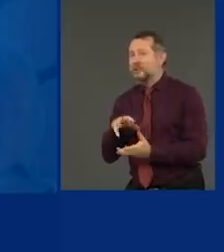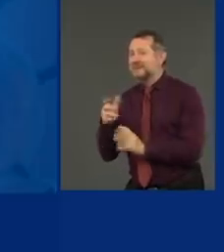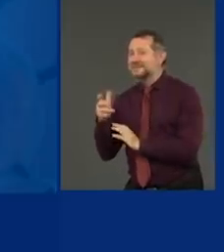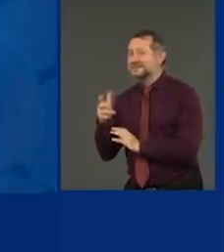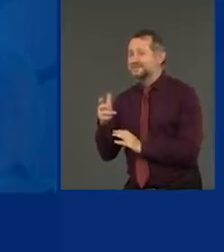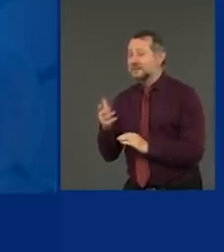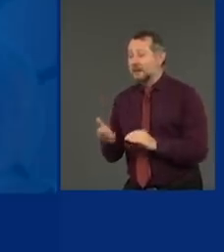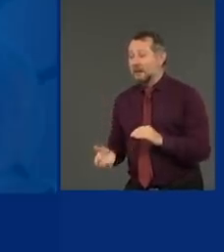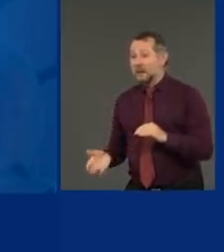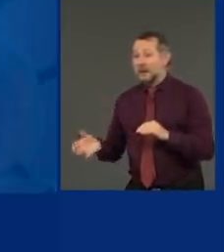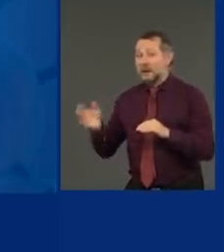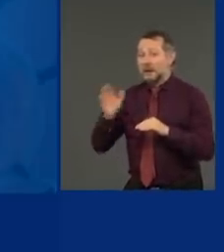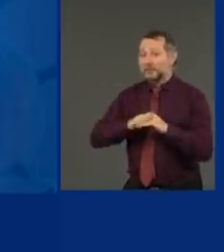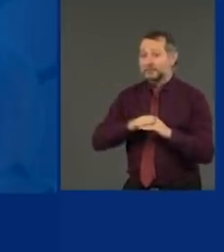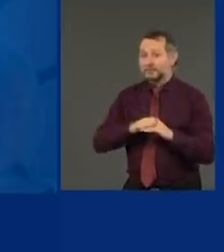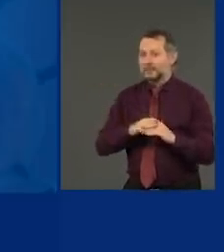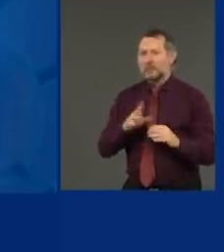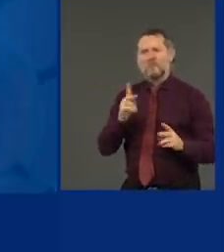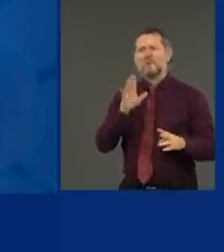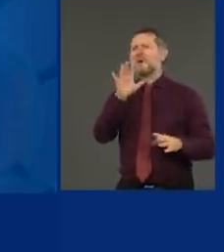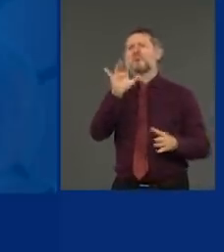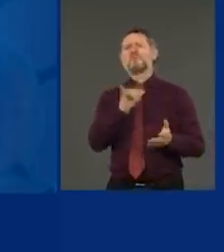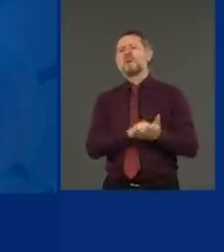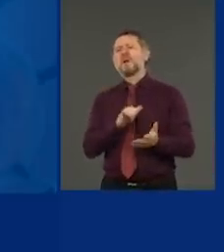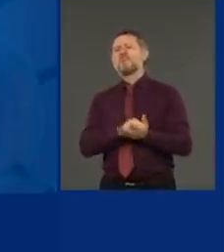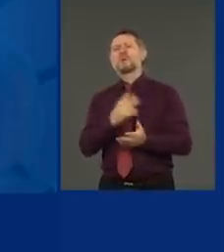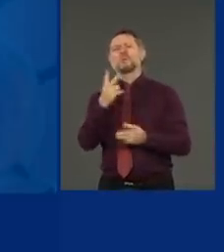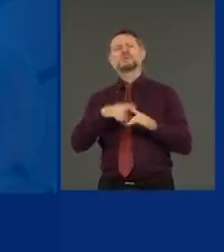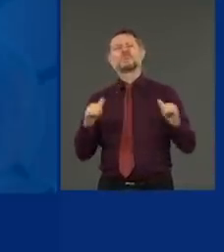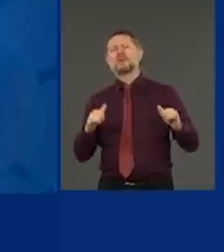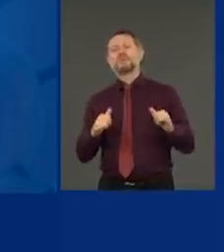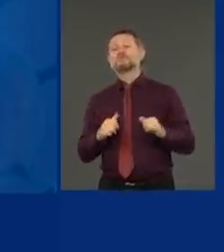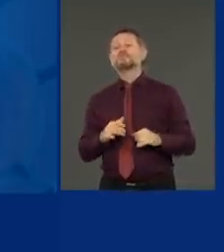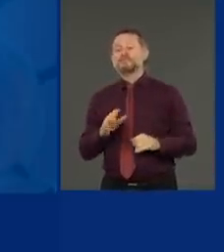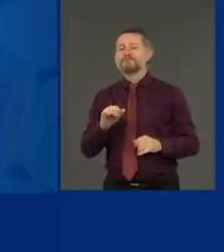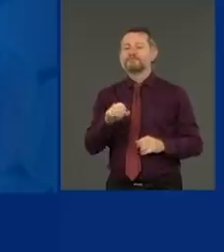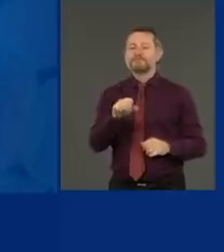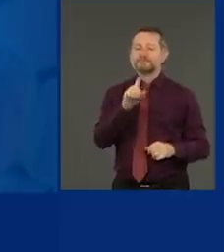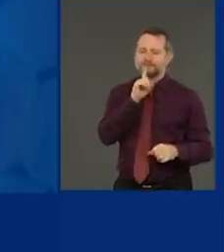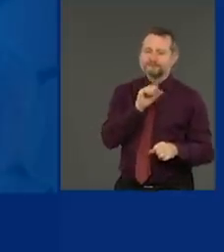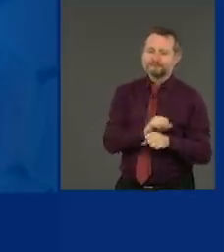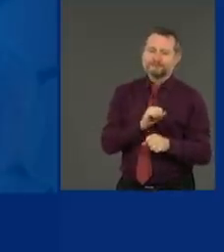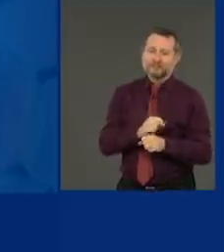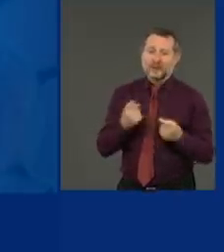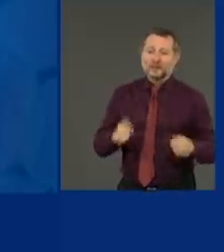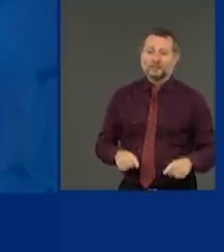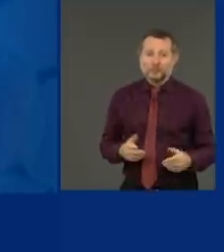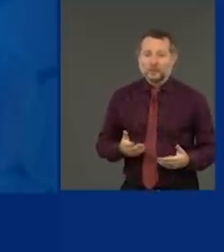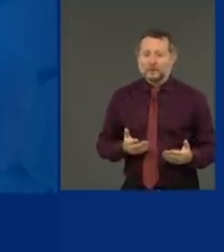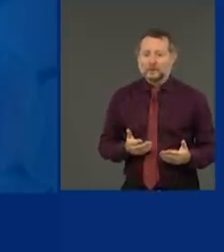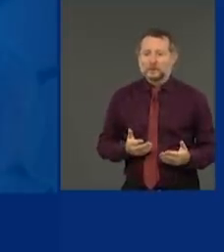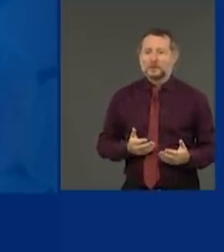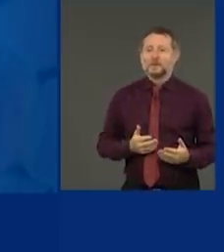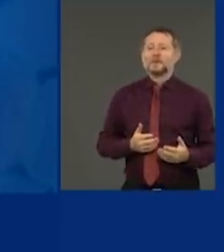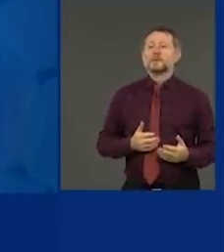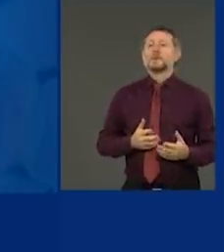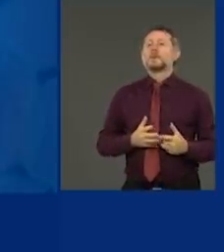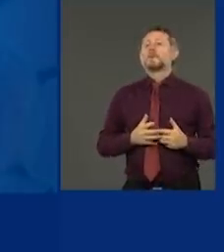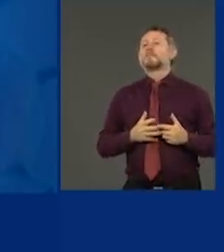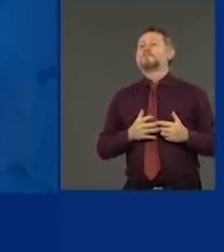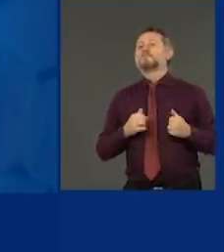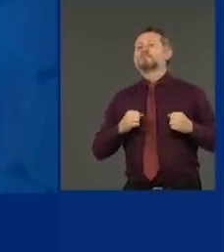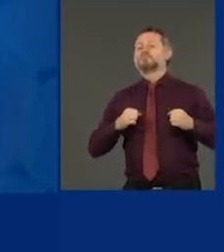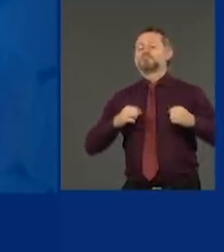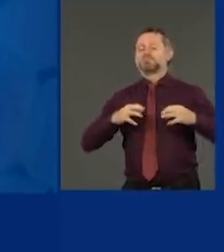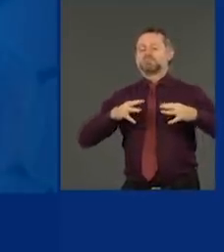happen. Anything could happen, and it happened. And that was the tensions unleashed after the